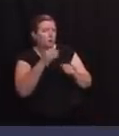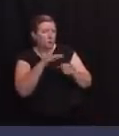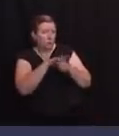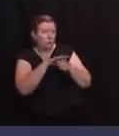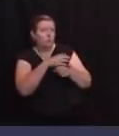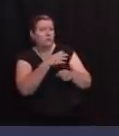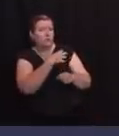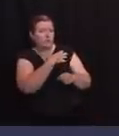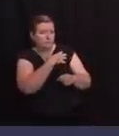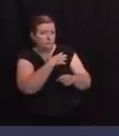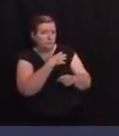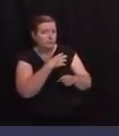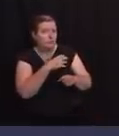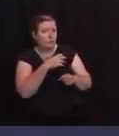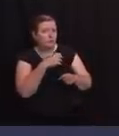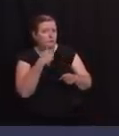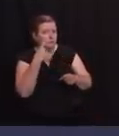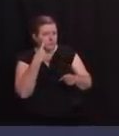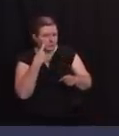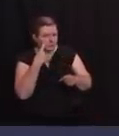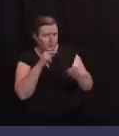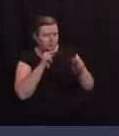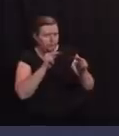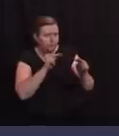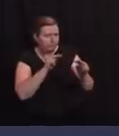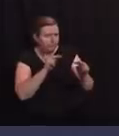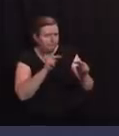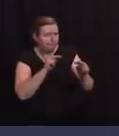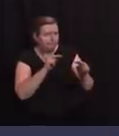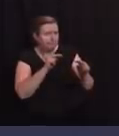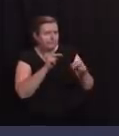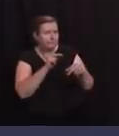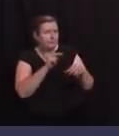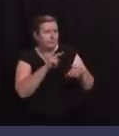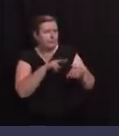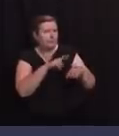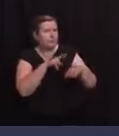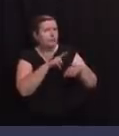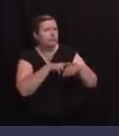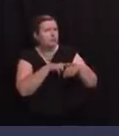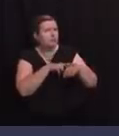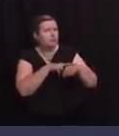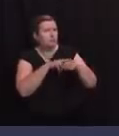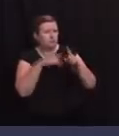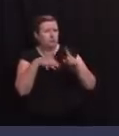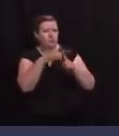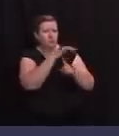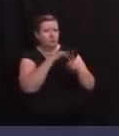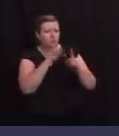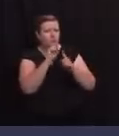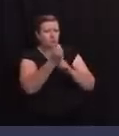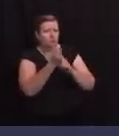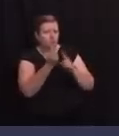keeping a very keen eye on what is a national reality right now, and that's a lot of folks,